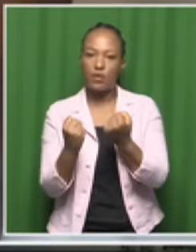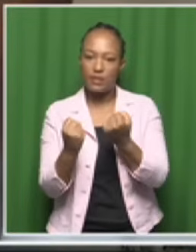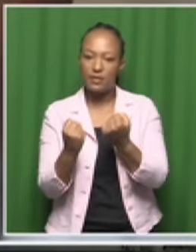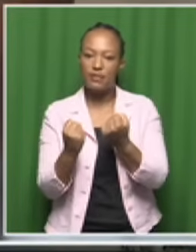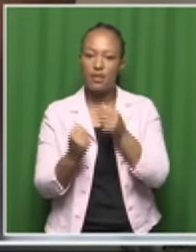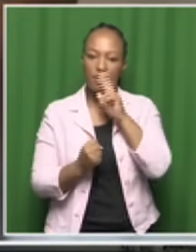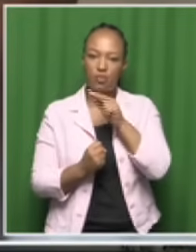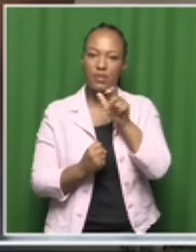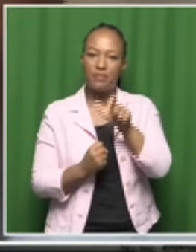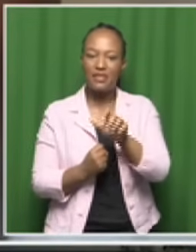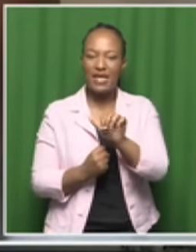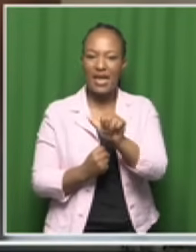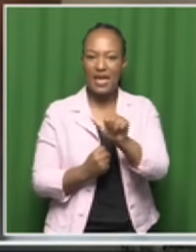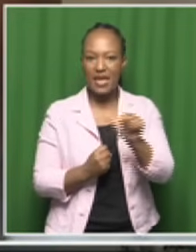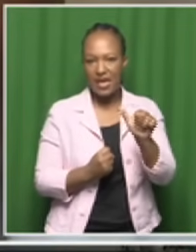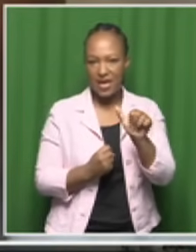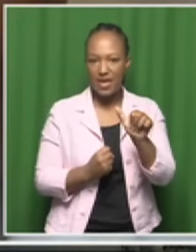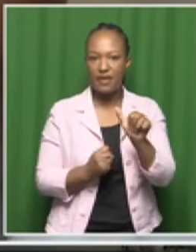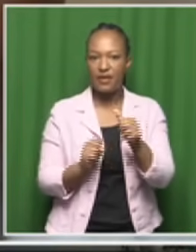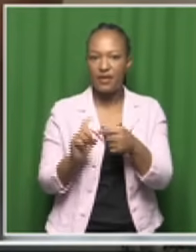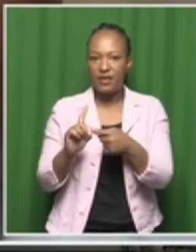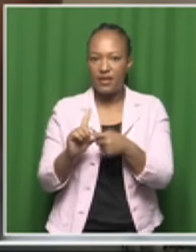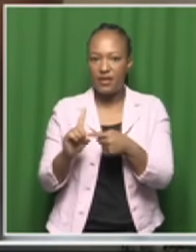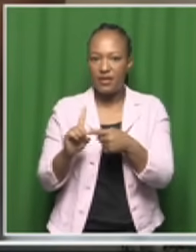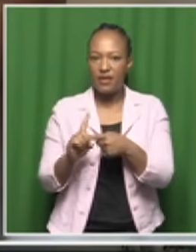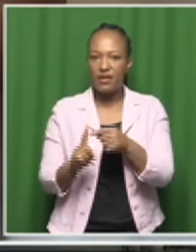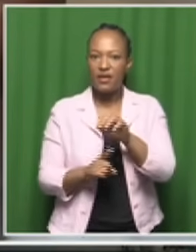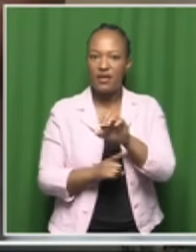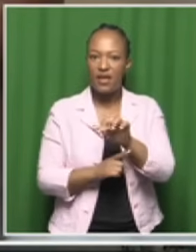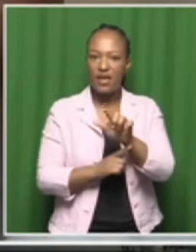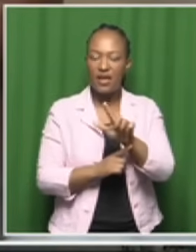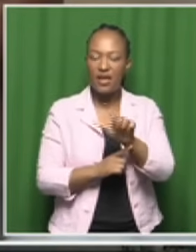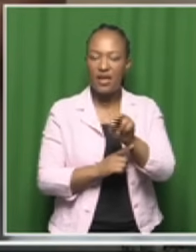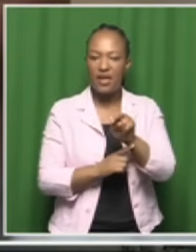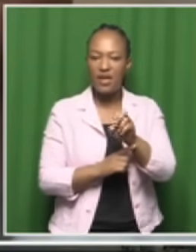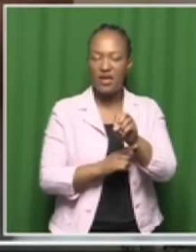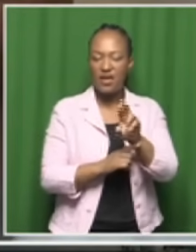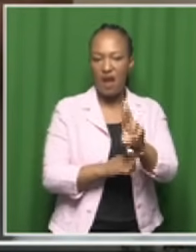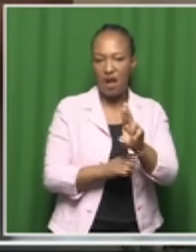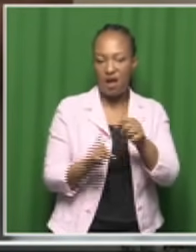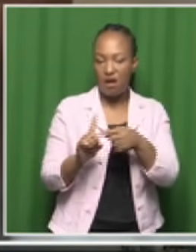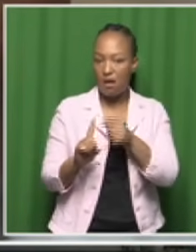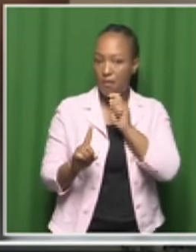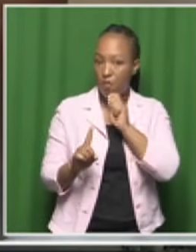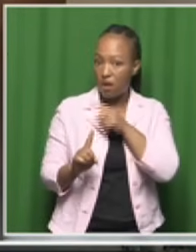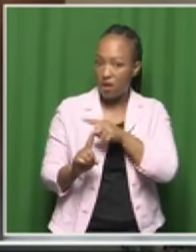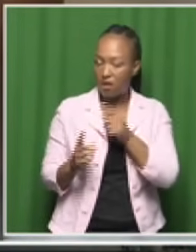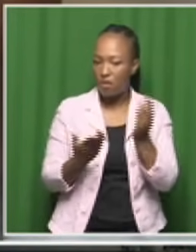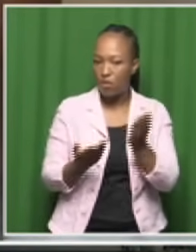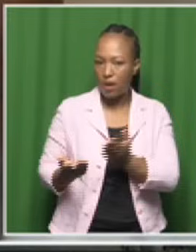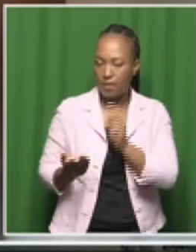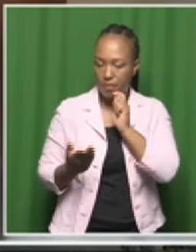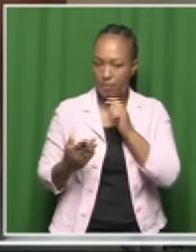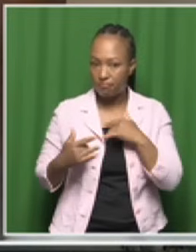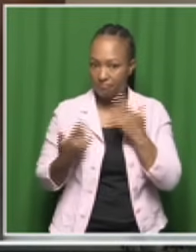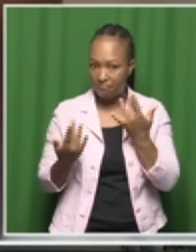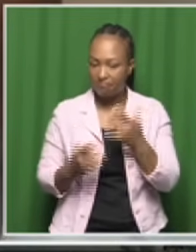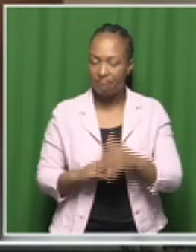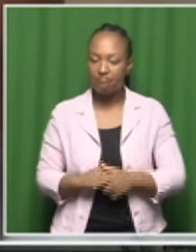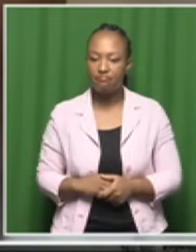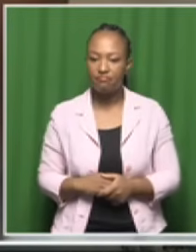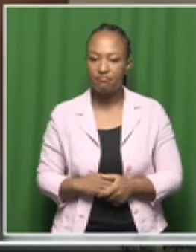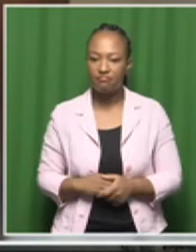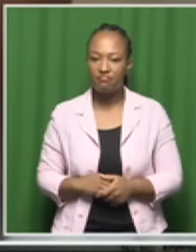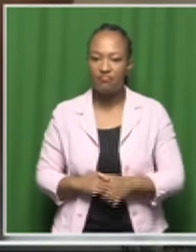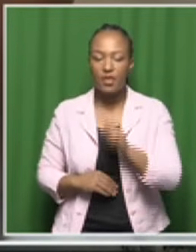of the Automobile Association of South Africa, Eleanor Mavimbela. A very good morning to you, Ms. Eleanor. Thank you so much for joining us. Welcome to Morning Live.